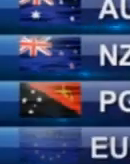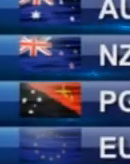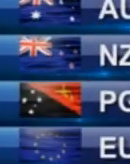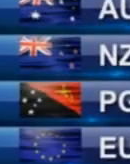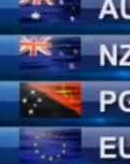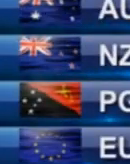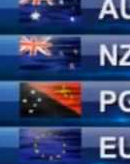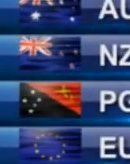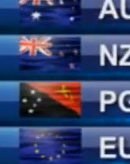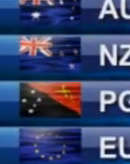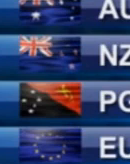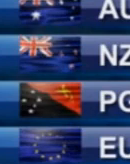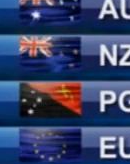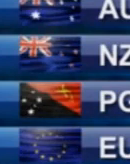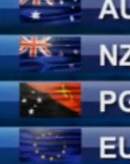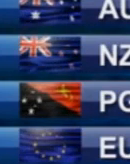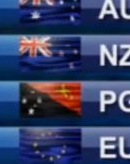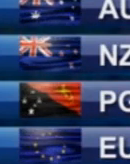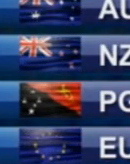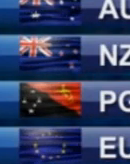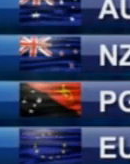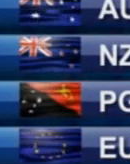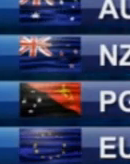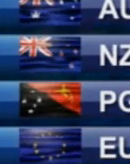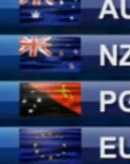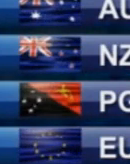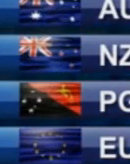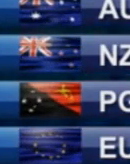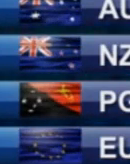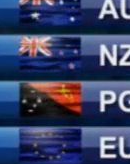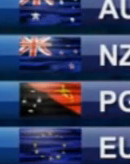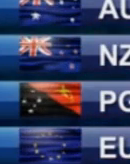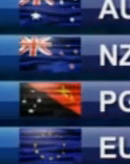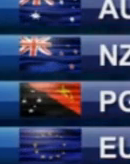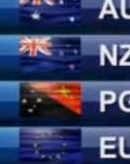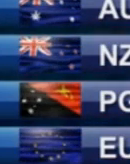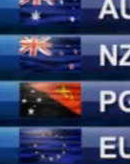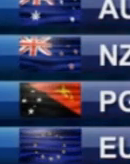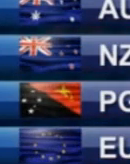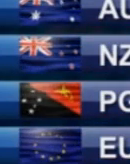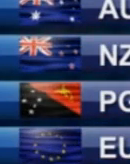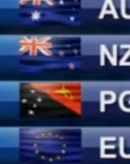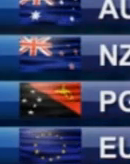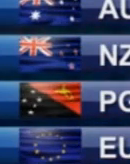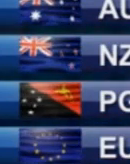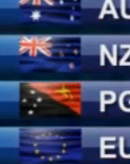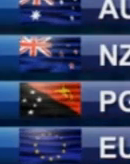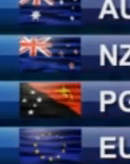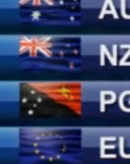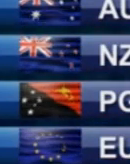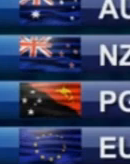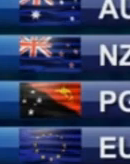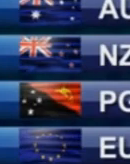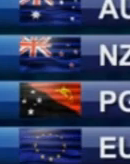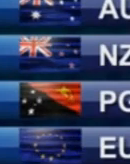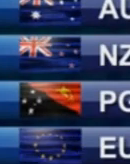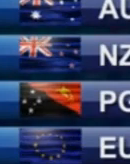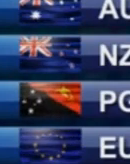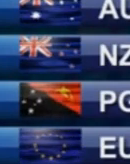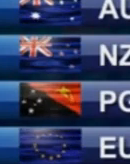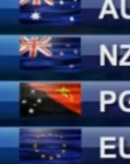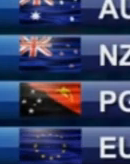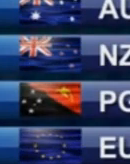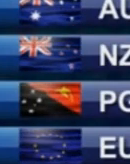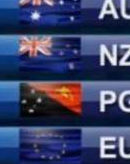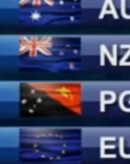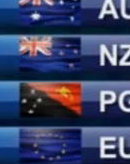The Fiji dollar was pegged higher against the Chinese yuan, US greenback, euro and the Japanese yen. It lost ground to our two major trading